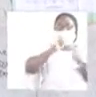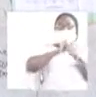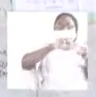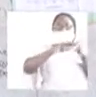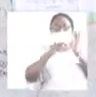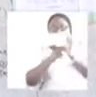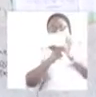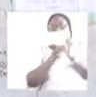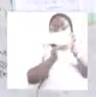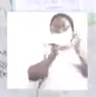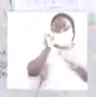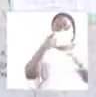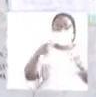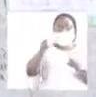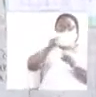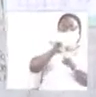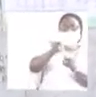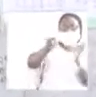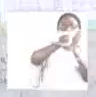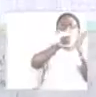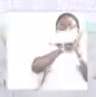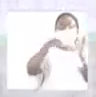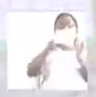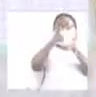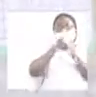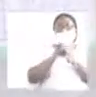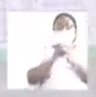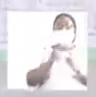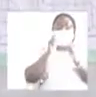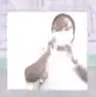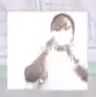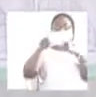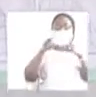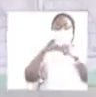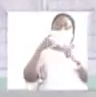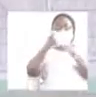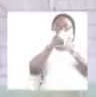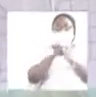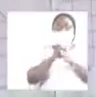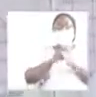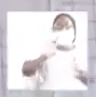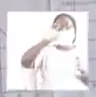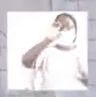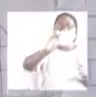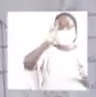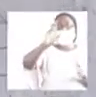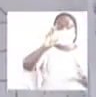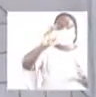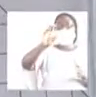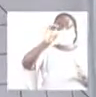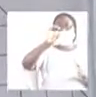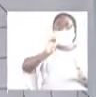price of face mask was 3,600, the curve came down